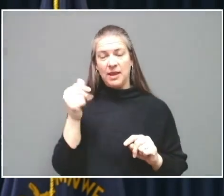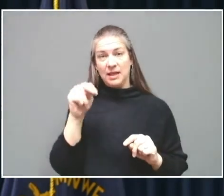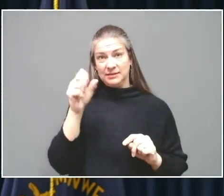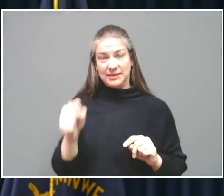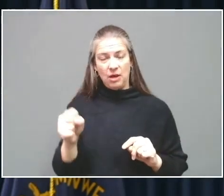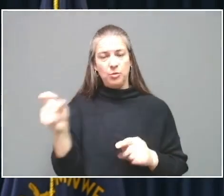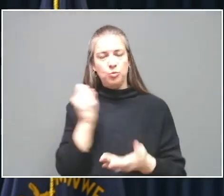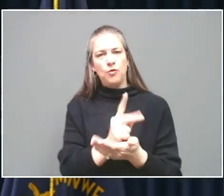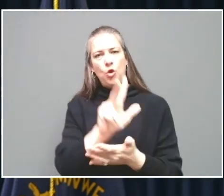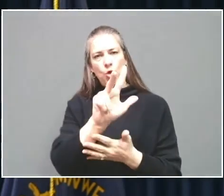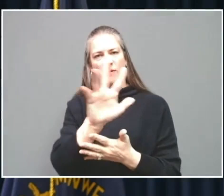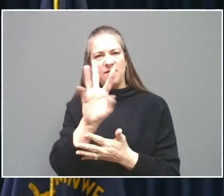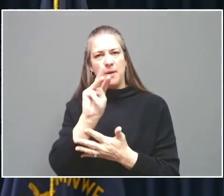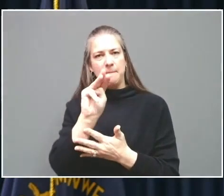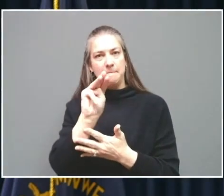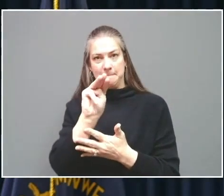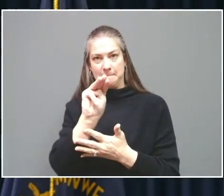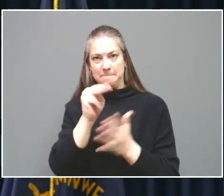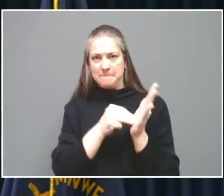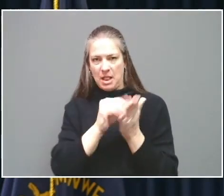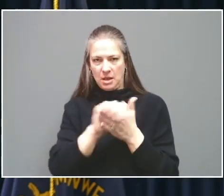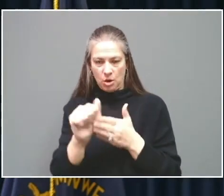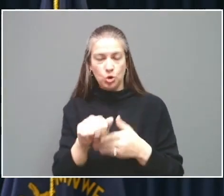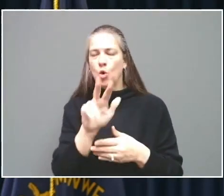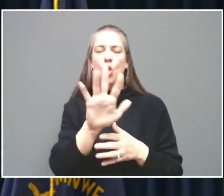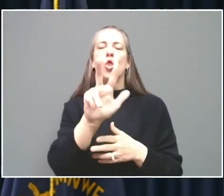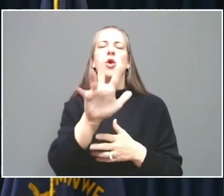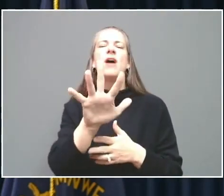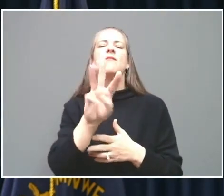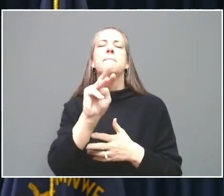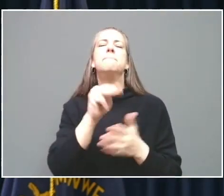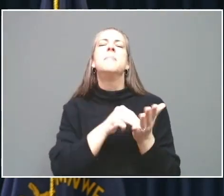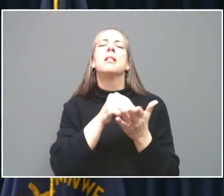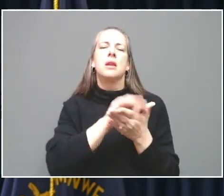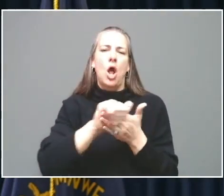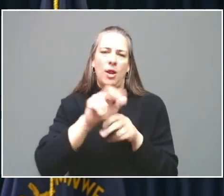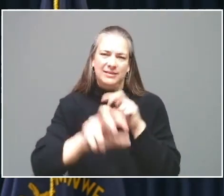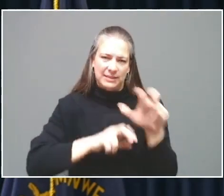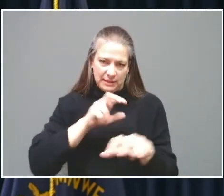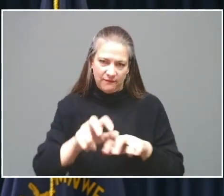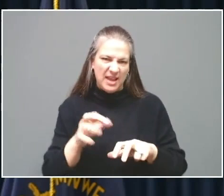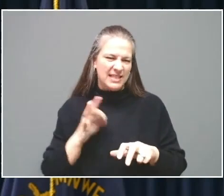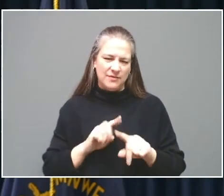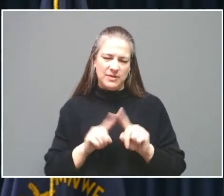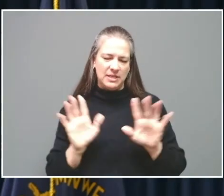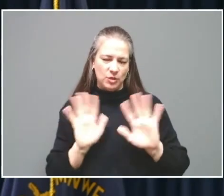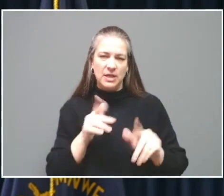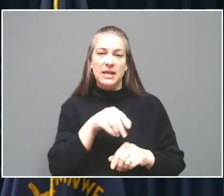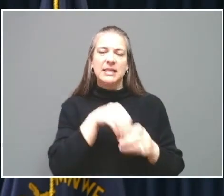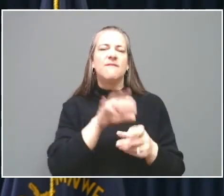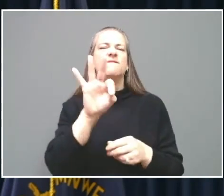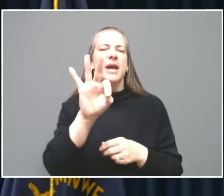million, approved for a $35 million investment. Now, the incentives are different than that. It is in Fayette County.